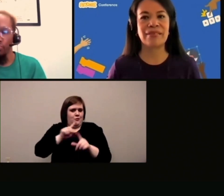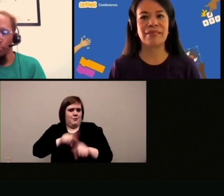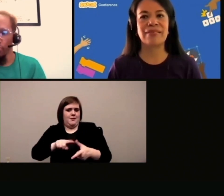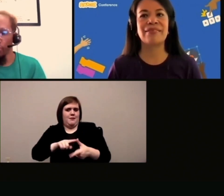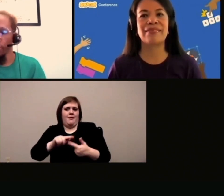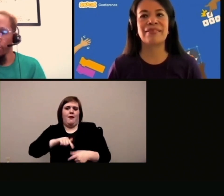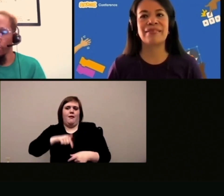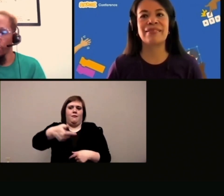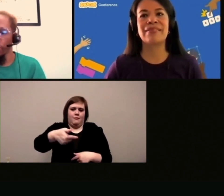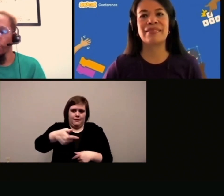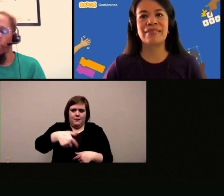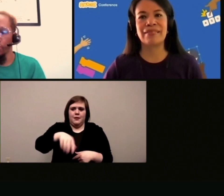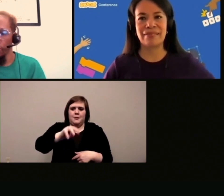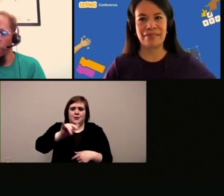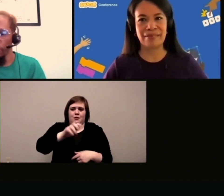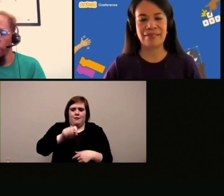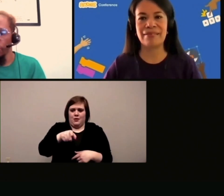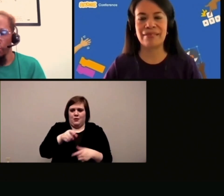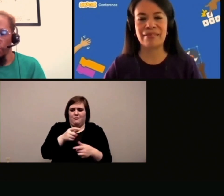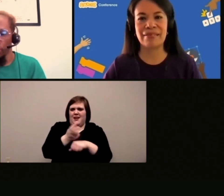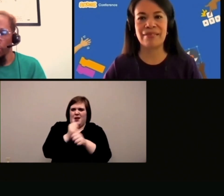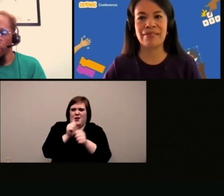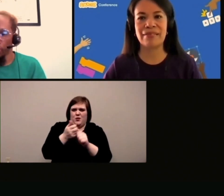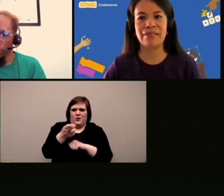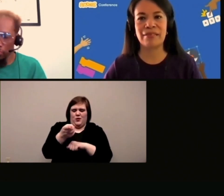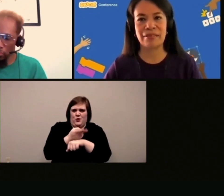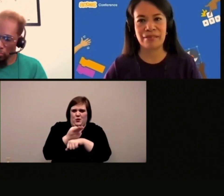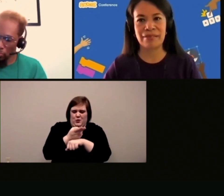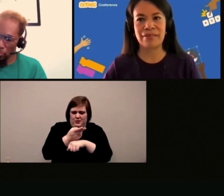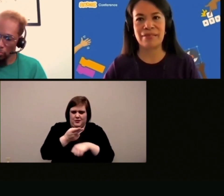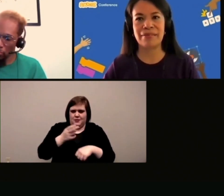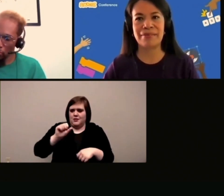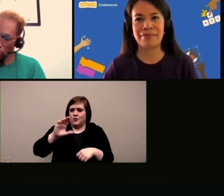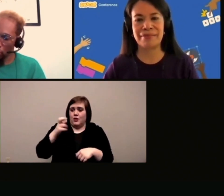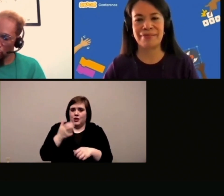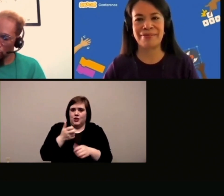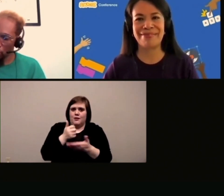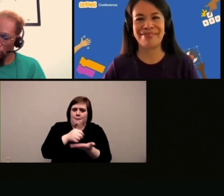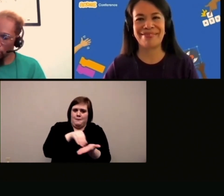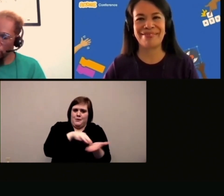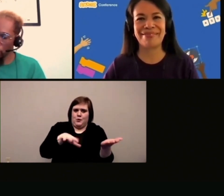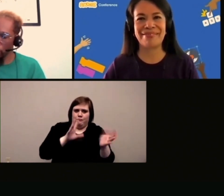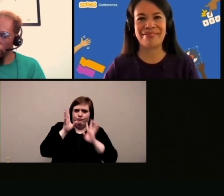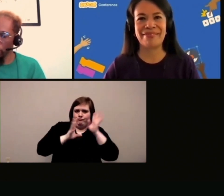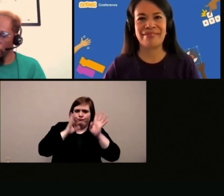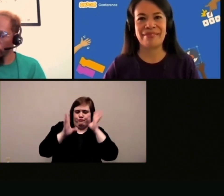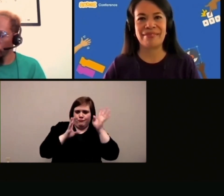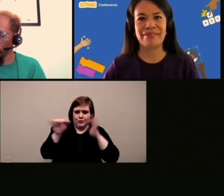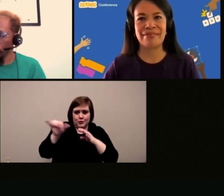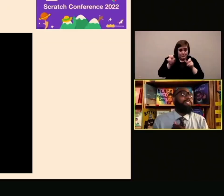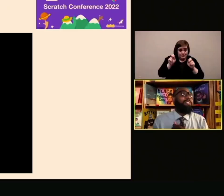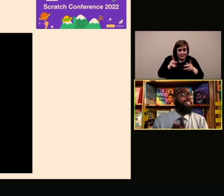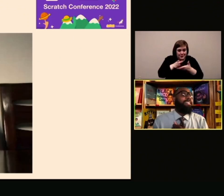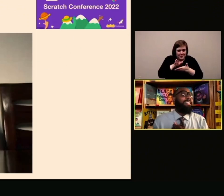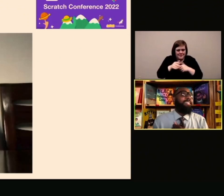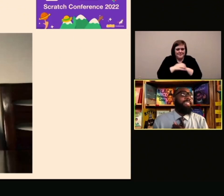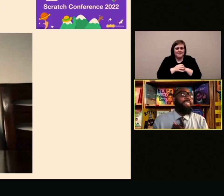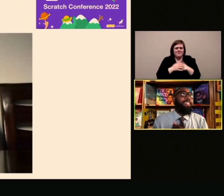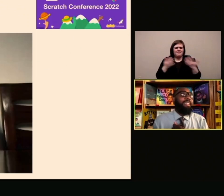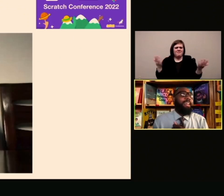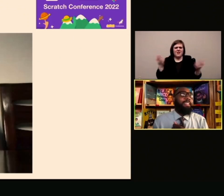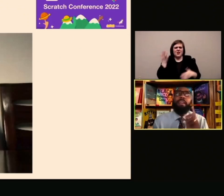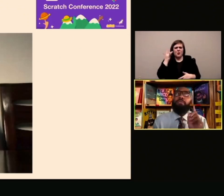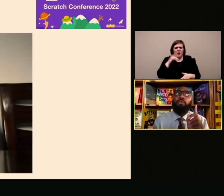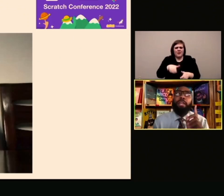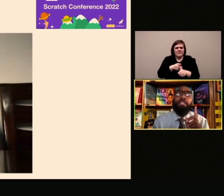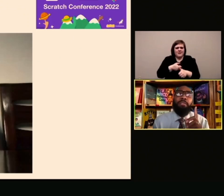about some of these ways you use Scratch to add student creativity. All right. So why Scratch?